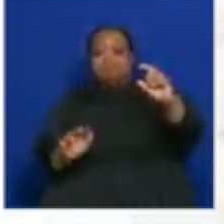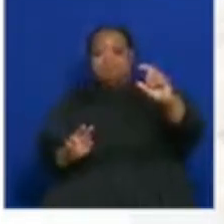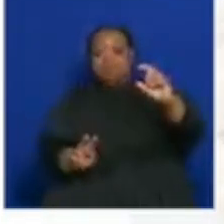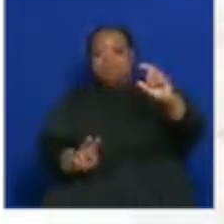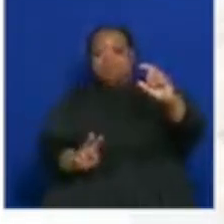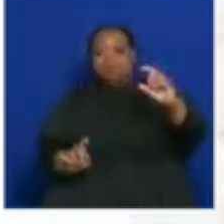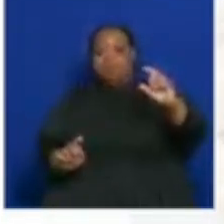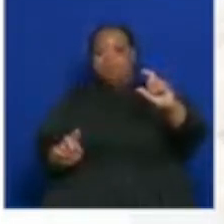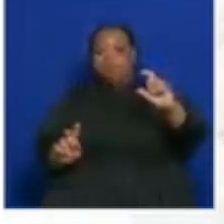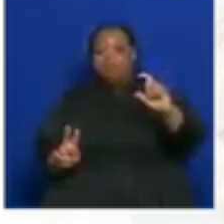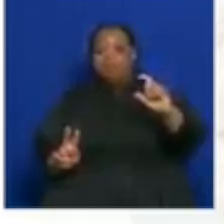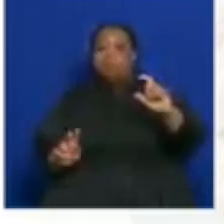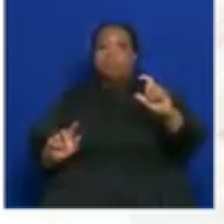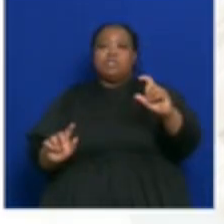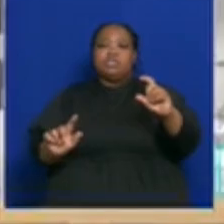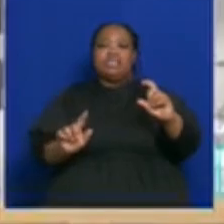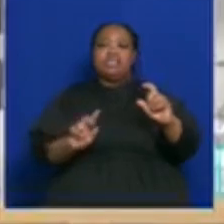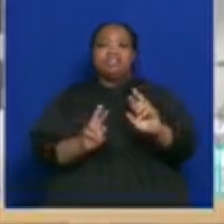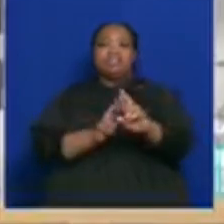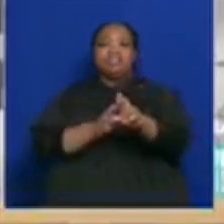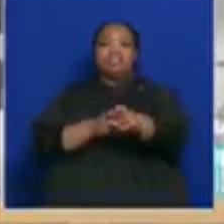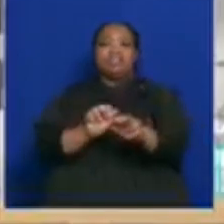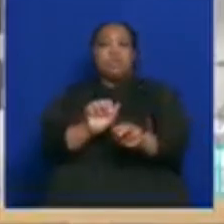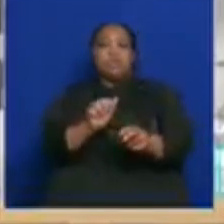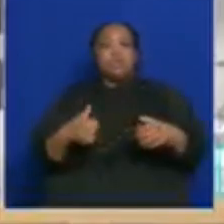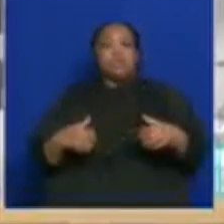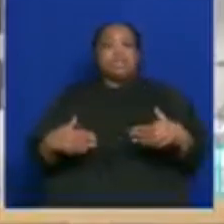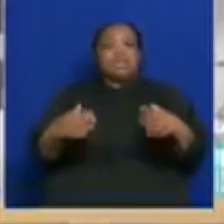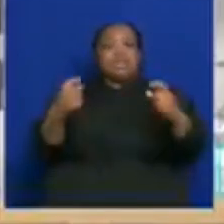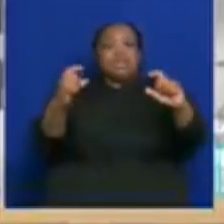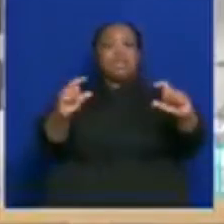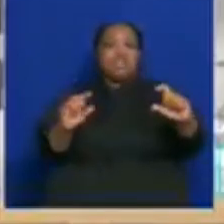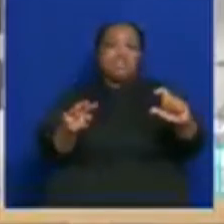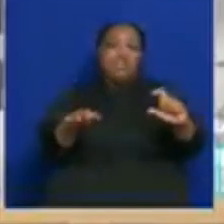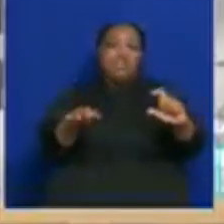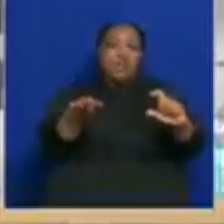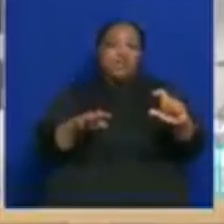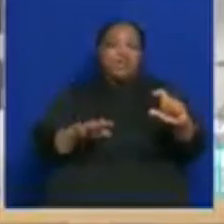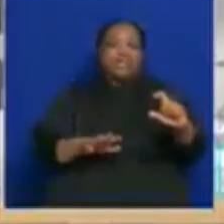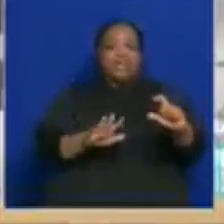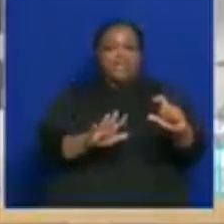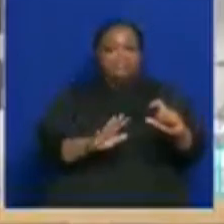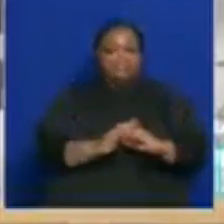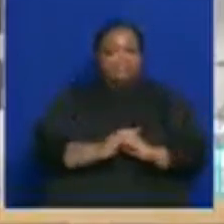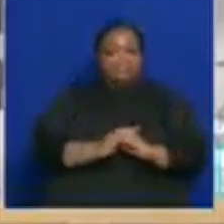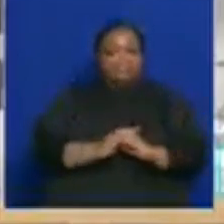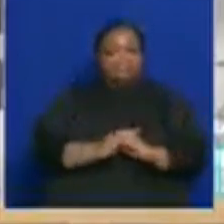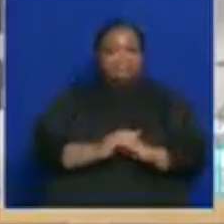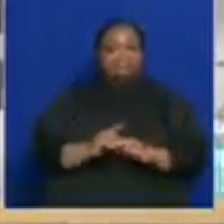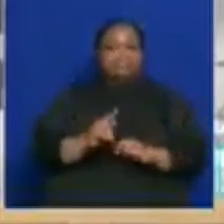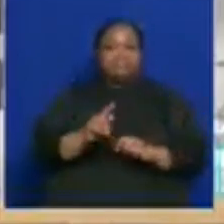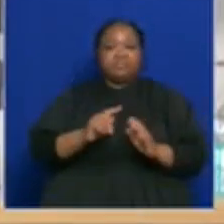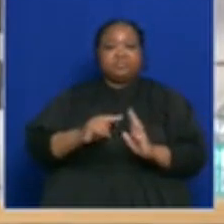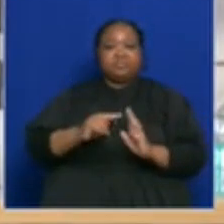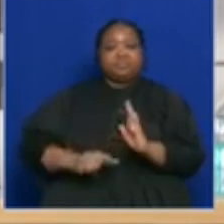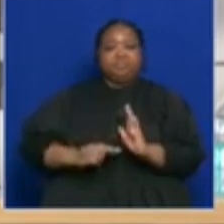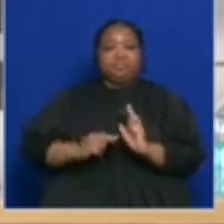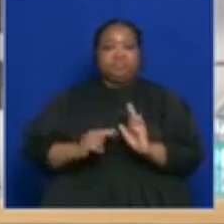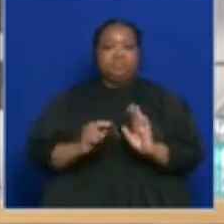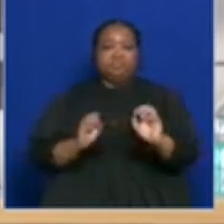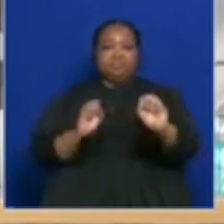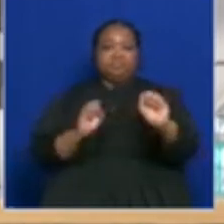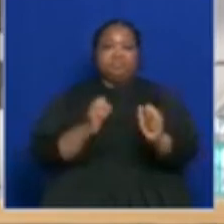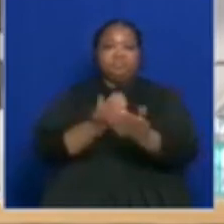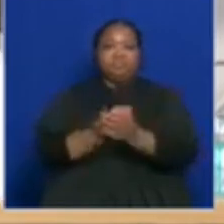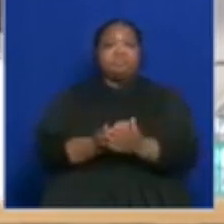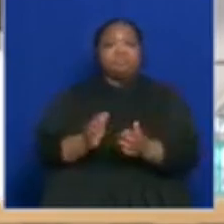say, starts from paragraph 14, and if you could read that into the record, and then from paragraph